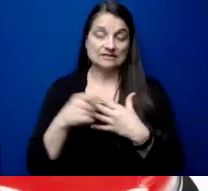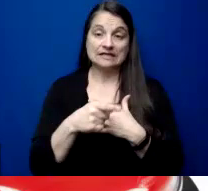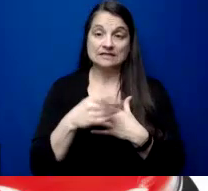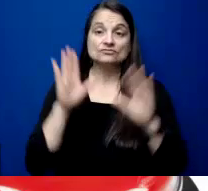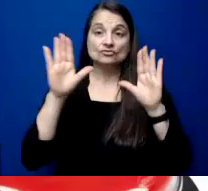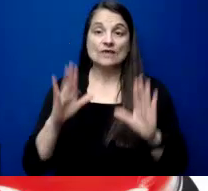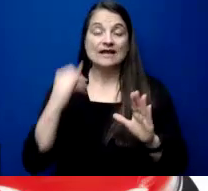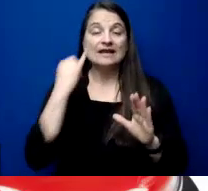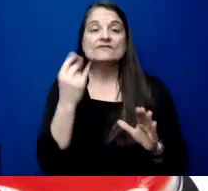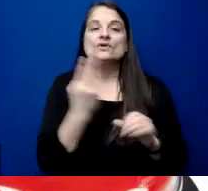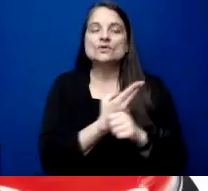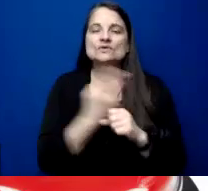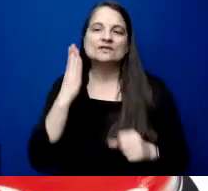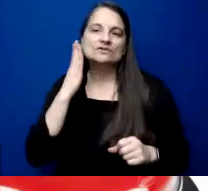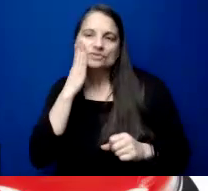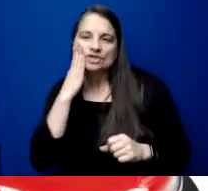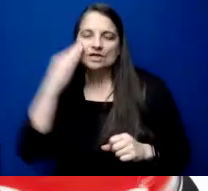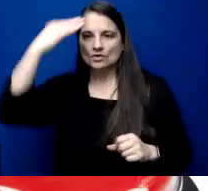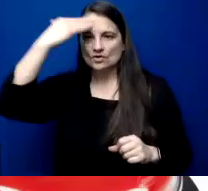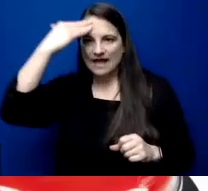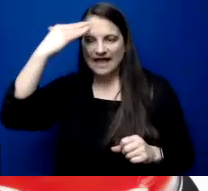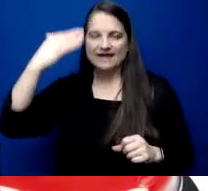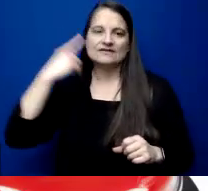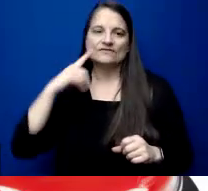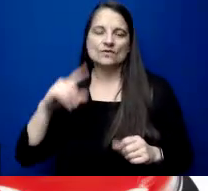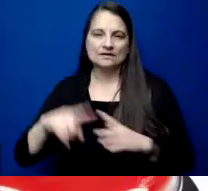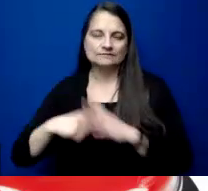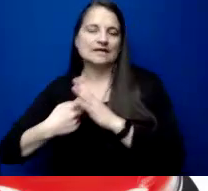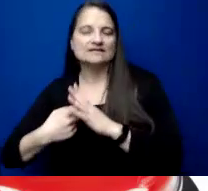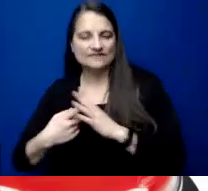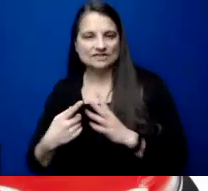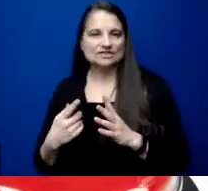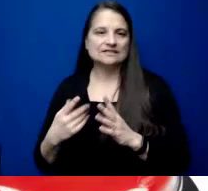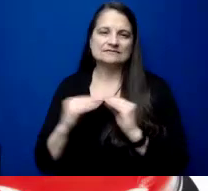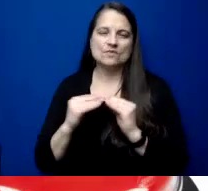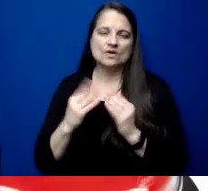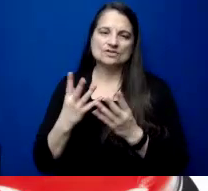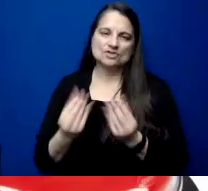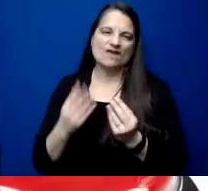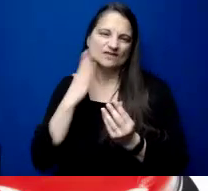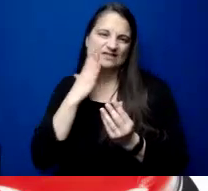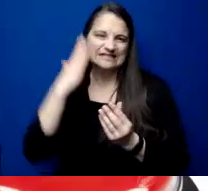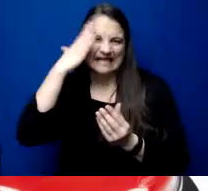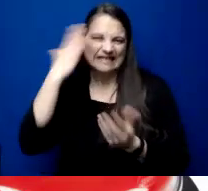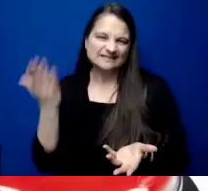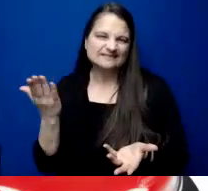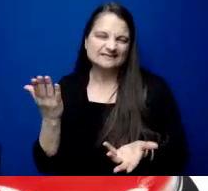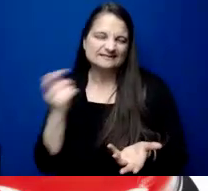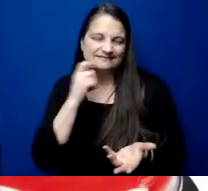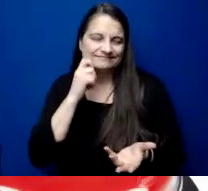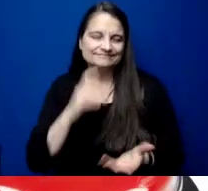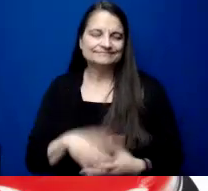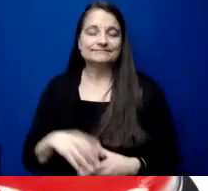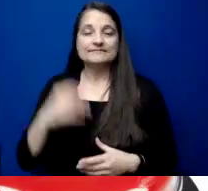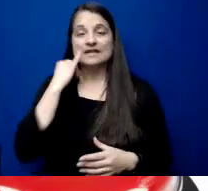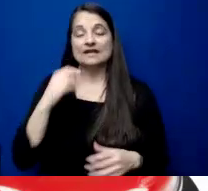your head or your cheek for activation because it's softer and gentler on your skin. It's also nice for like if you're doing